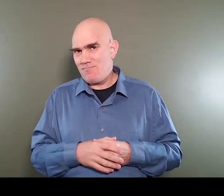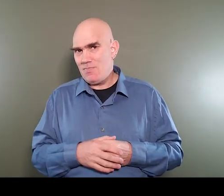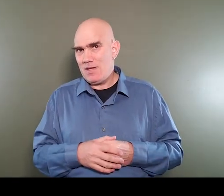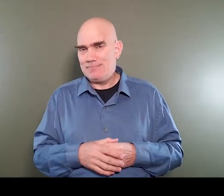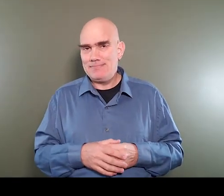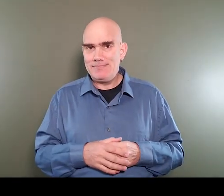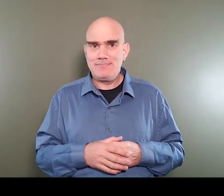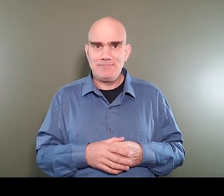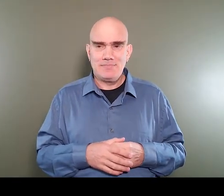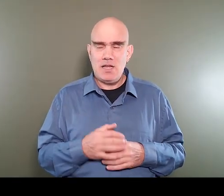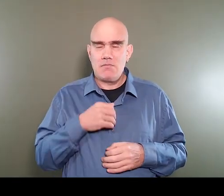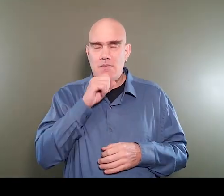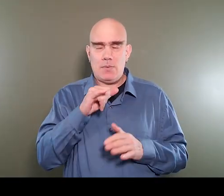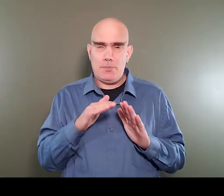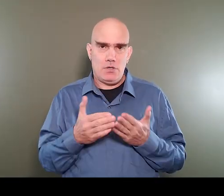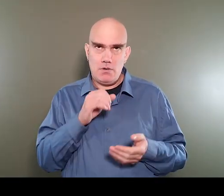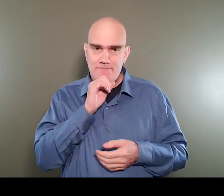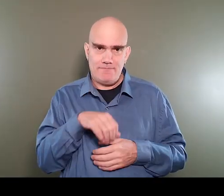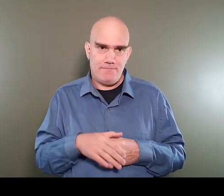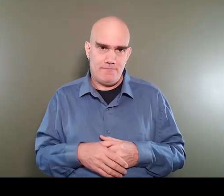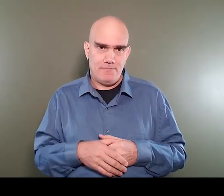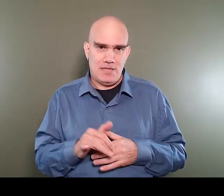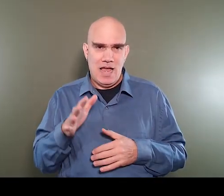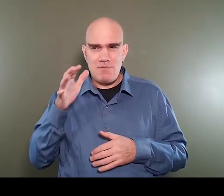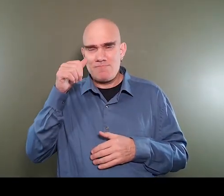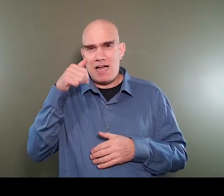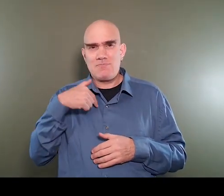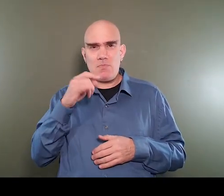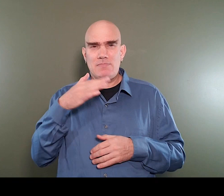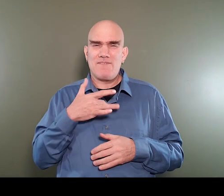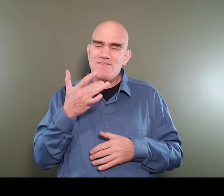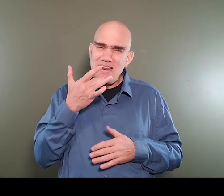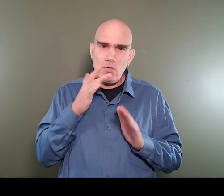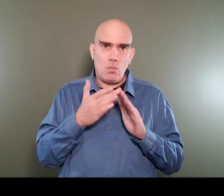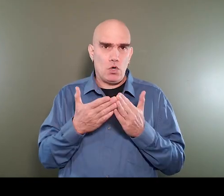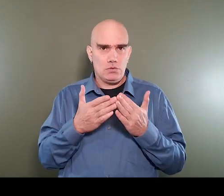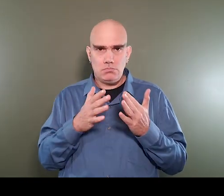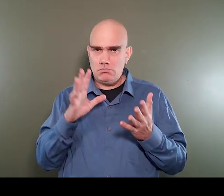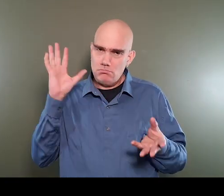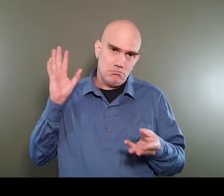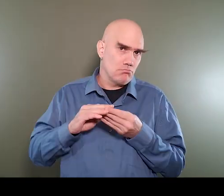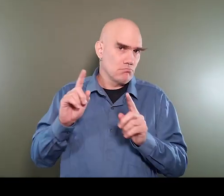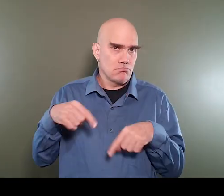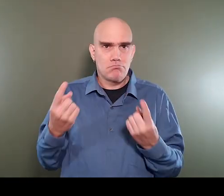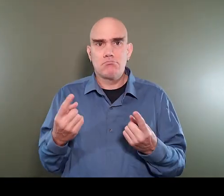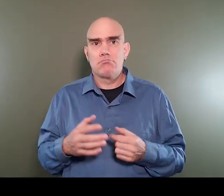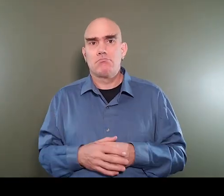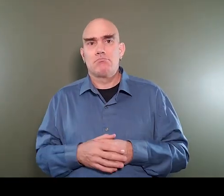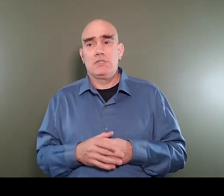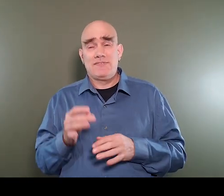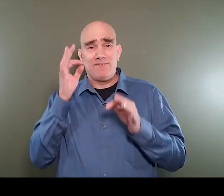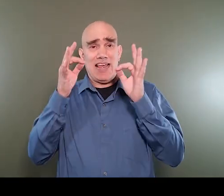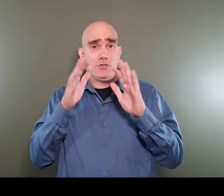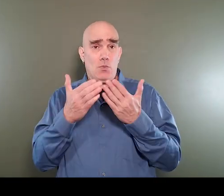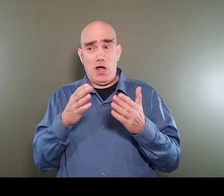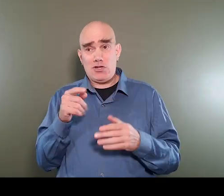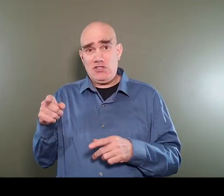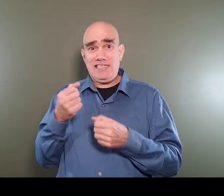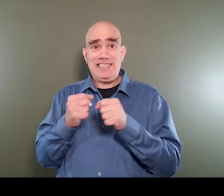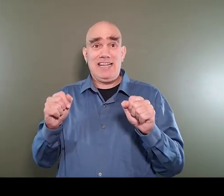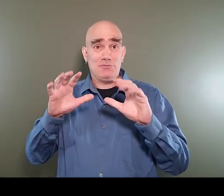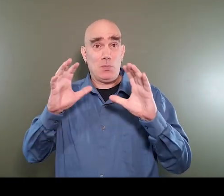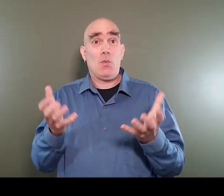fantasy situation. And I love that book. It kind of reminds me of one of my favorite books of all time.